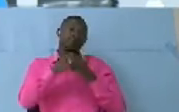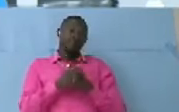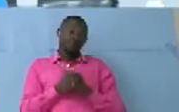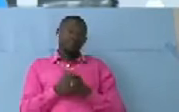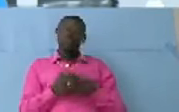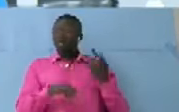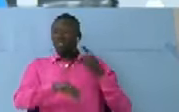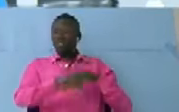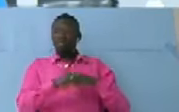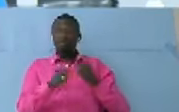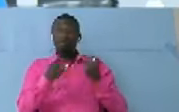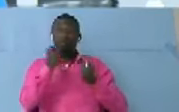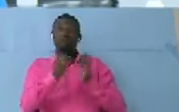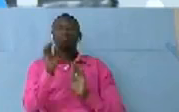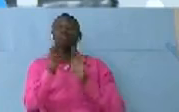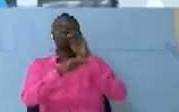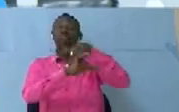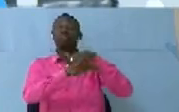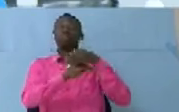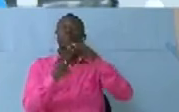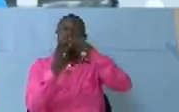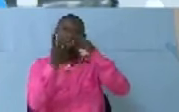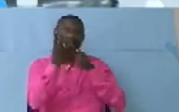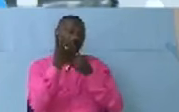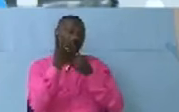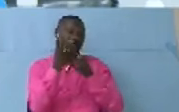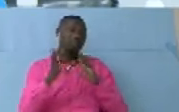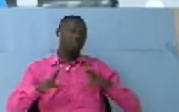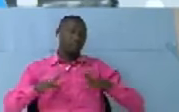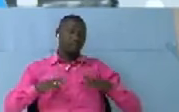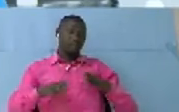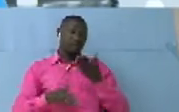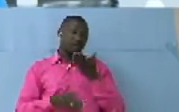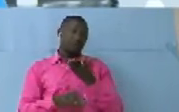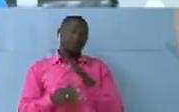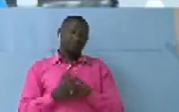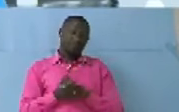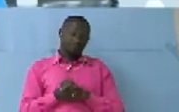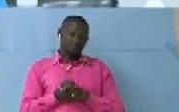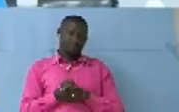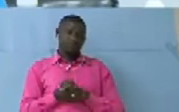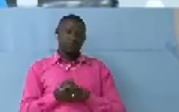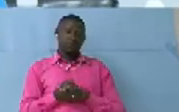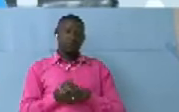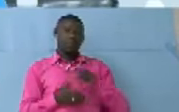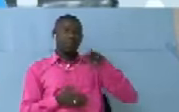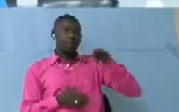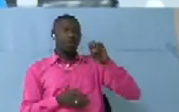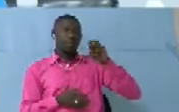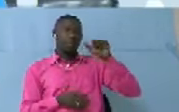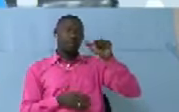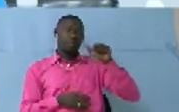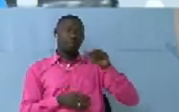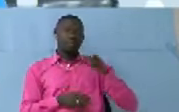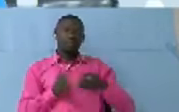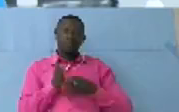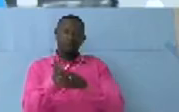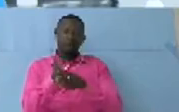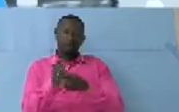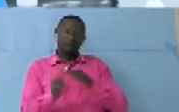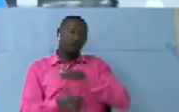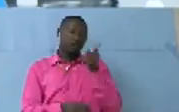Atra pickup sabayo wale parendi. At the time, three pickups were being prepared. So NIA director Namwani Solbajiko, they